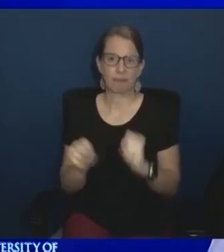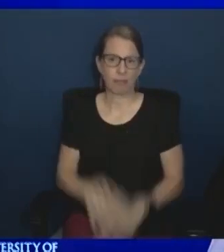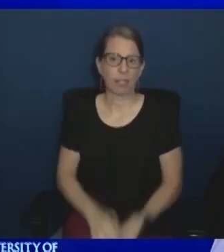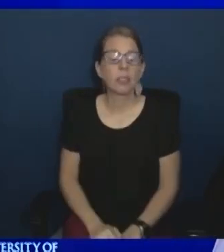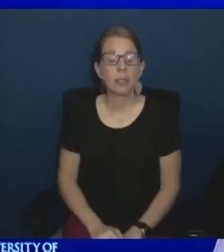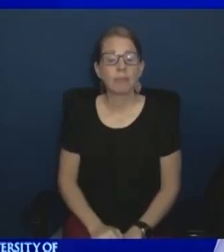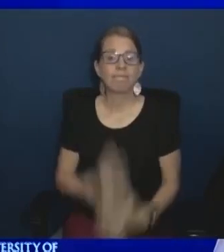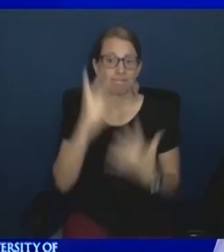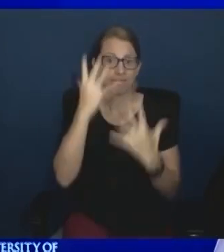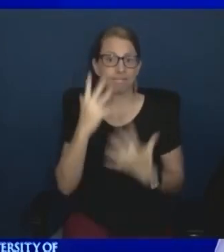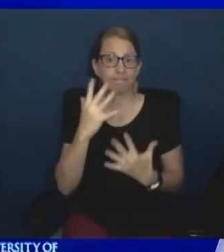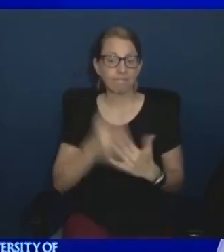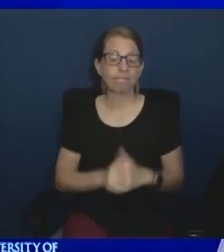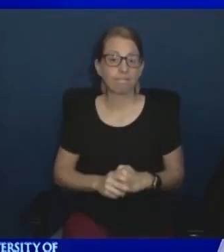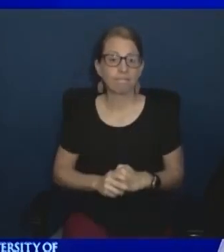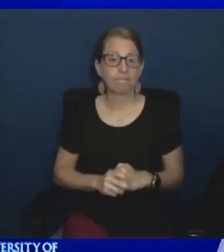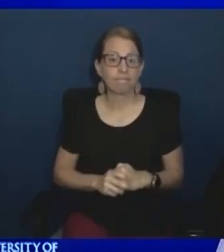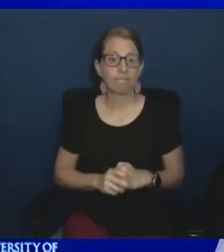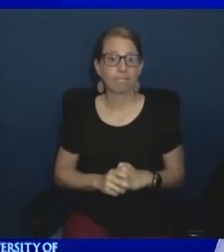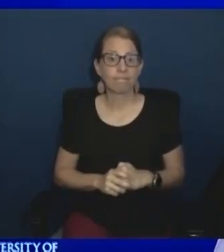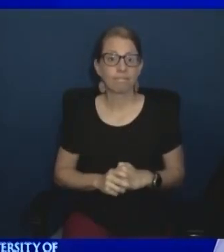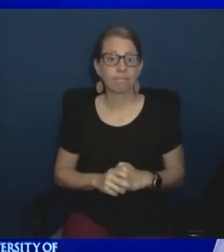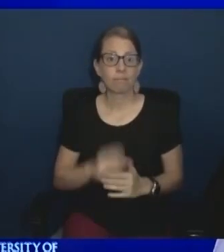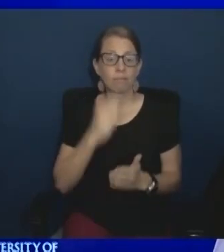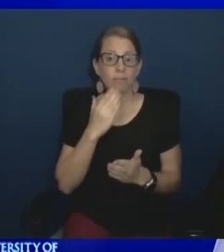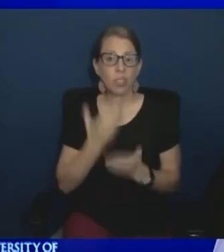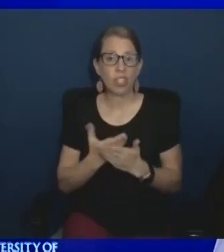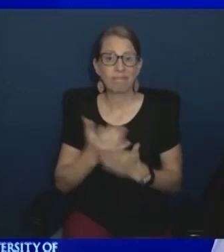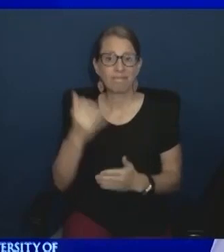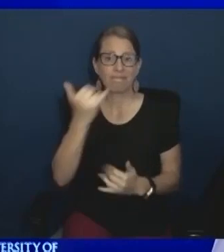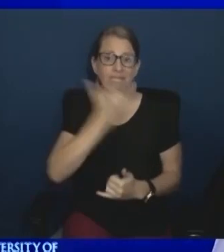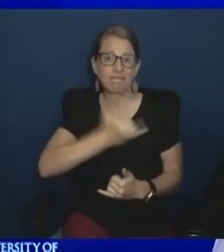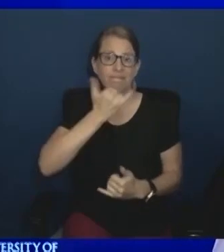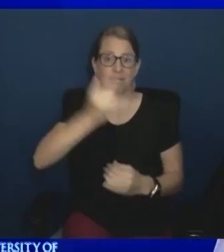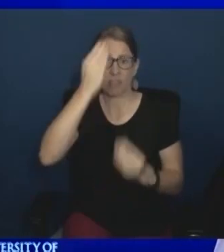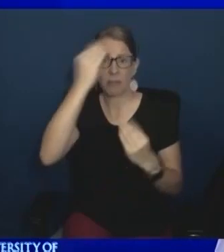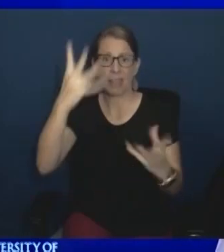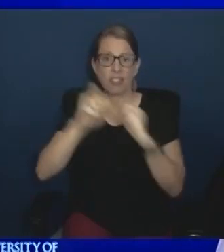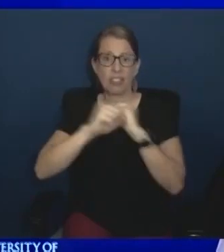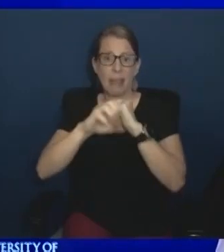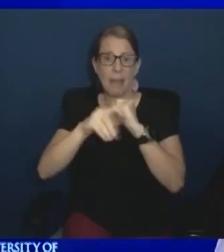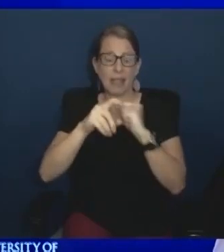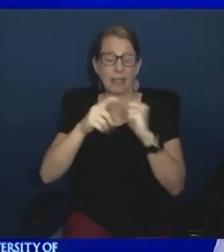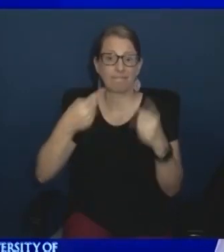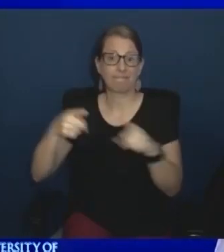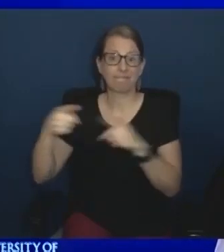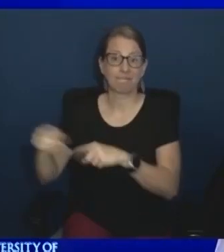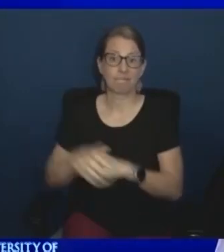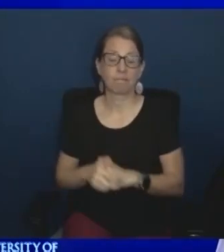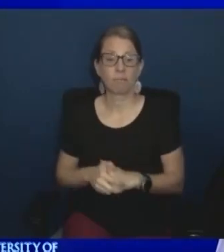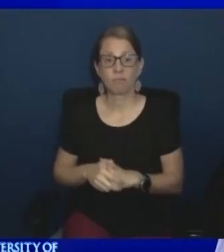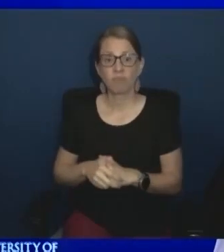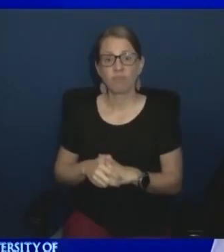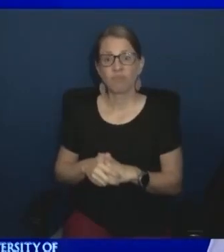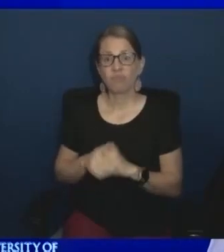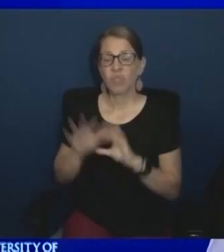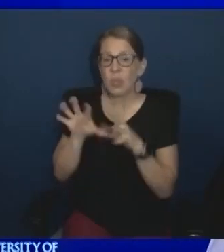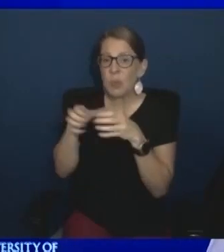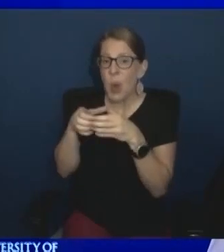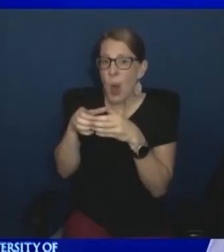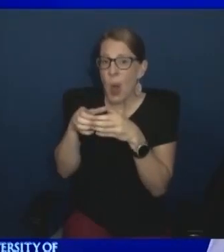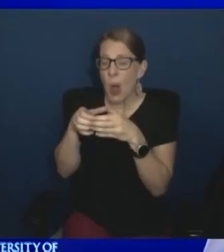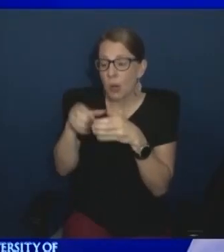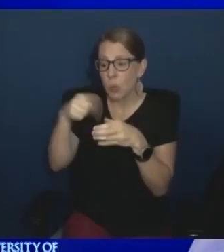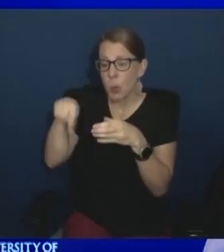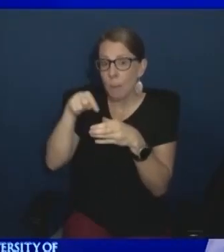also those good misinformation campaigns that are going on. It is a small minority, but it is a very loud minority. So we